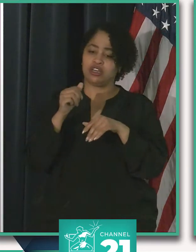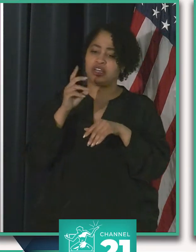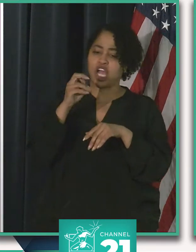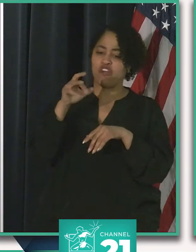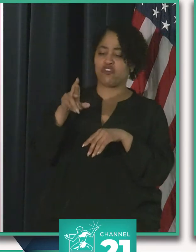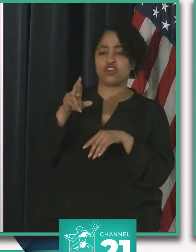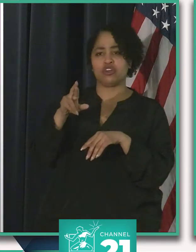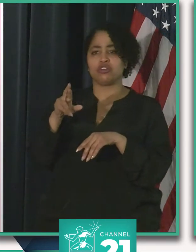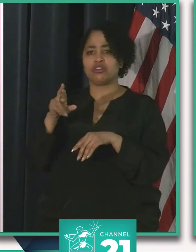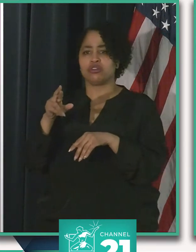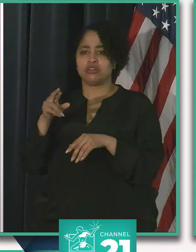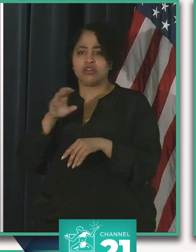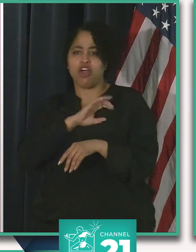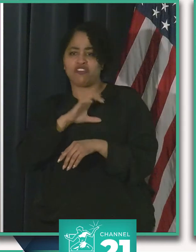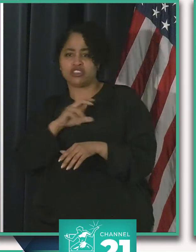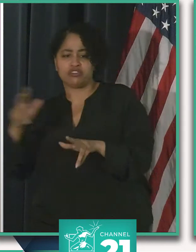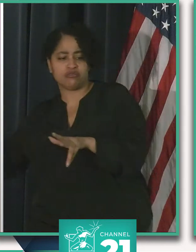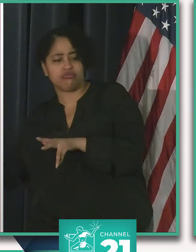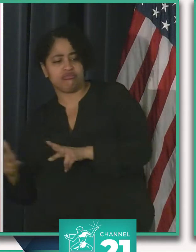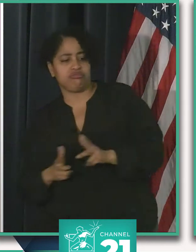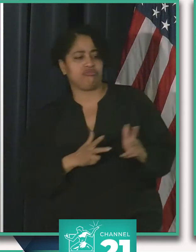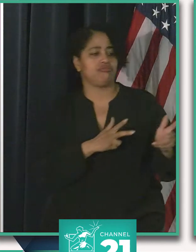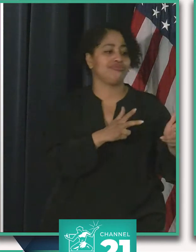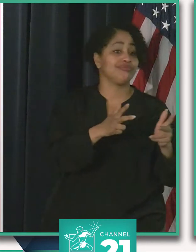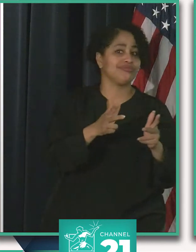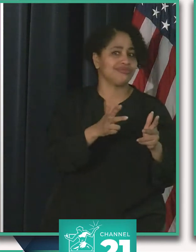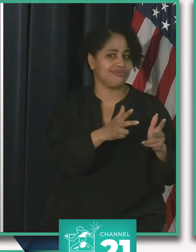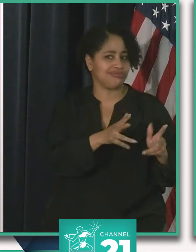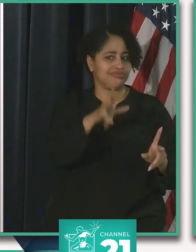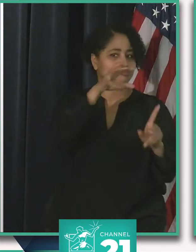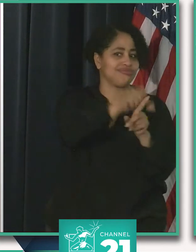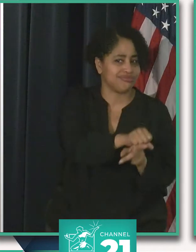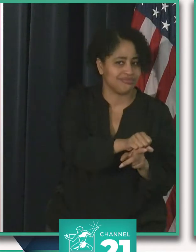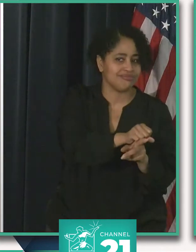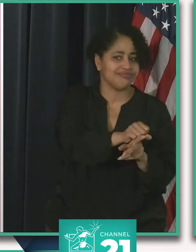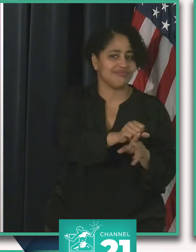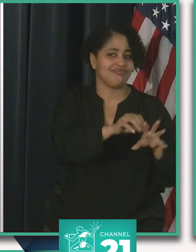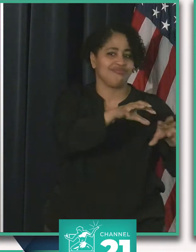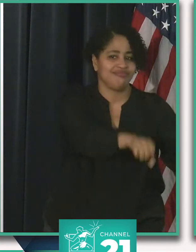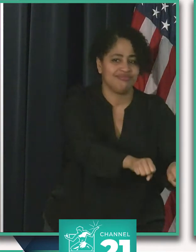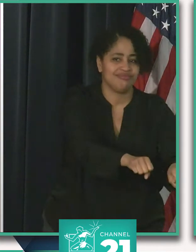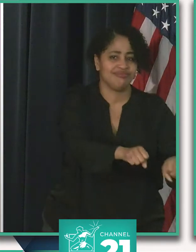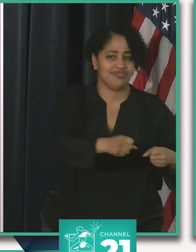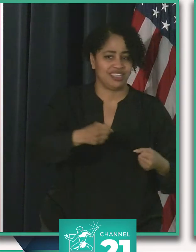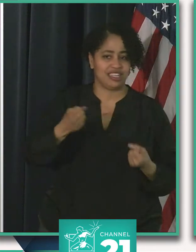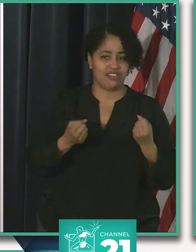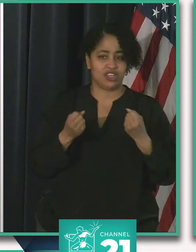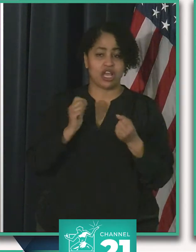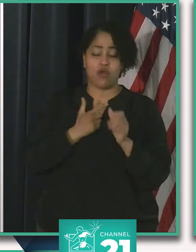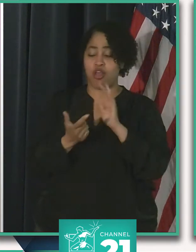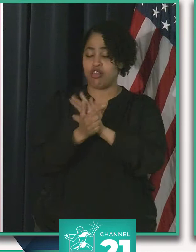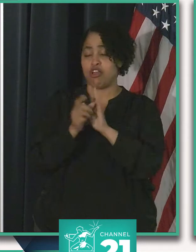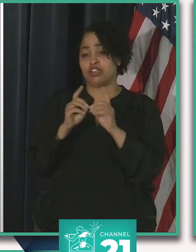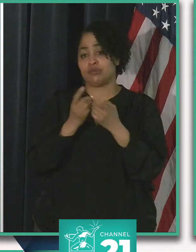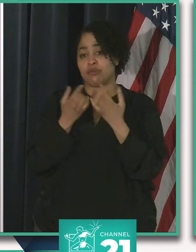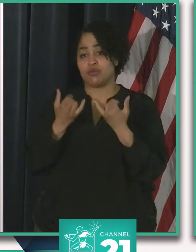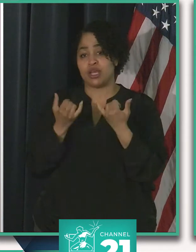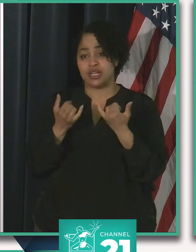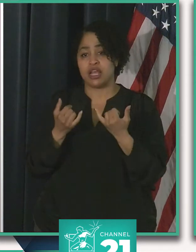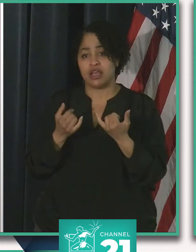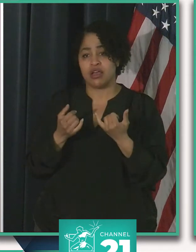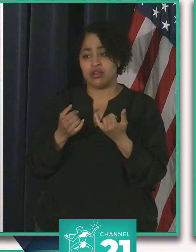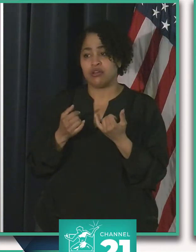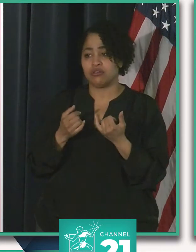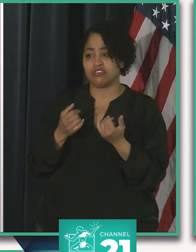it, we stay with them till they shut down, and we seize the vehicles. The law department right now is going